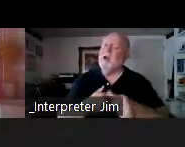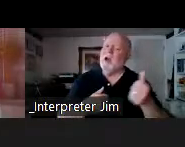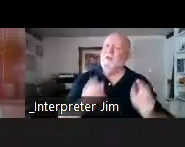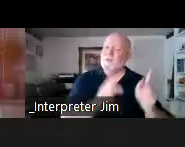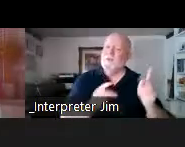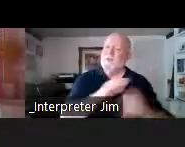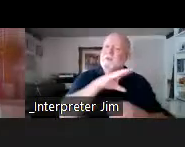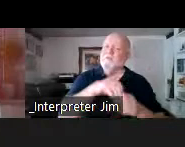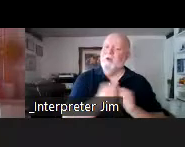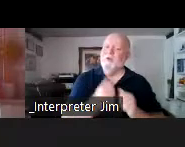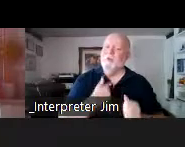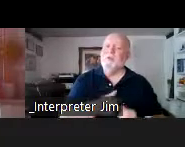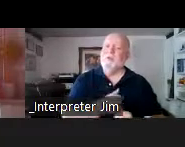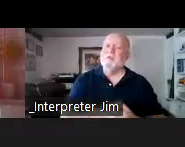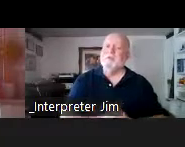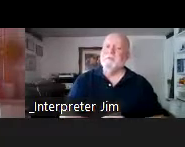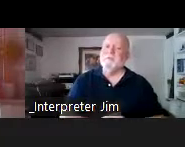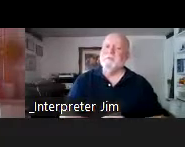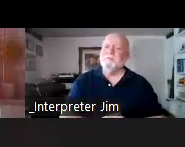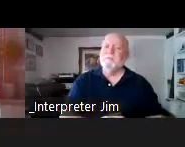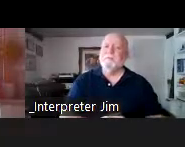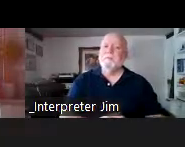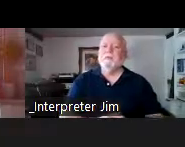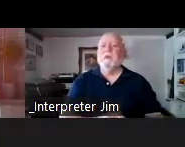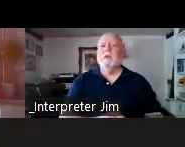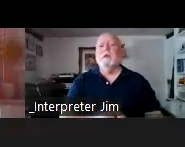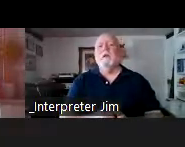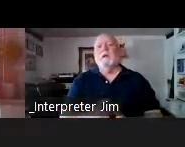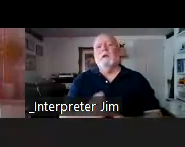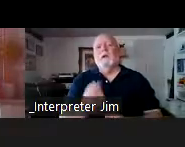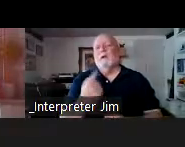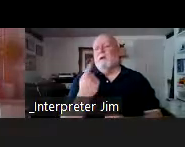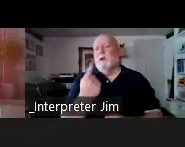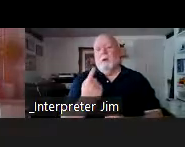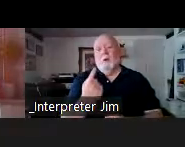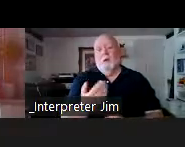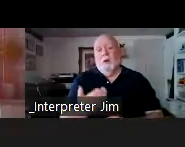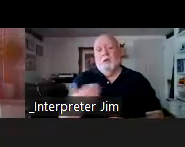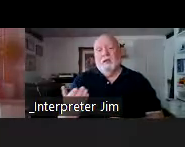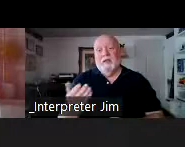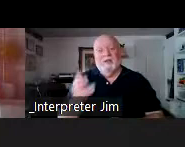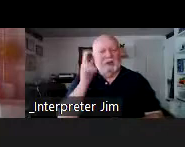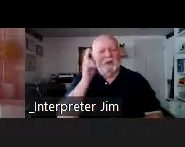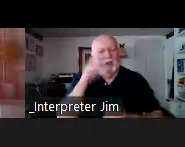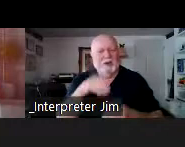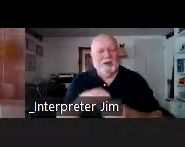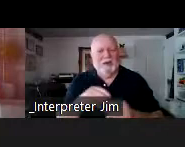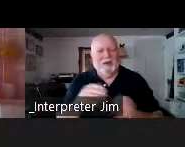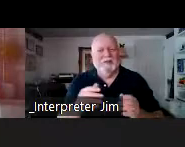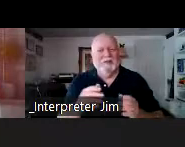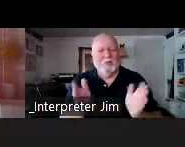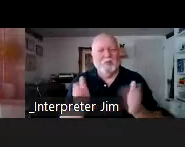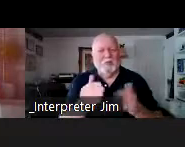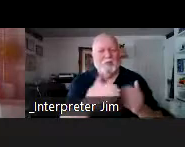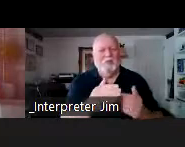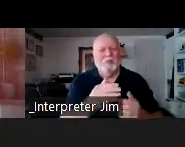We have, you know, one of the things is rigorous honesty, and you hear that in the rooms. You know, we